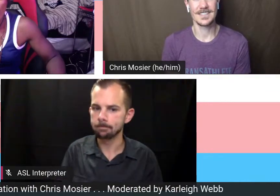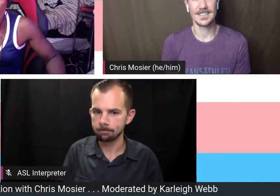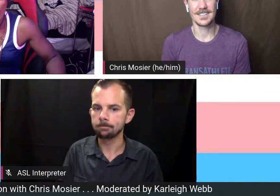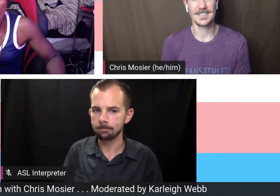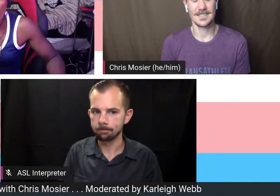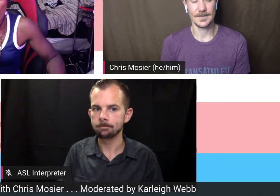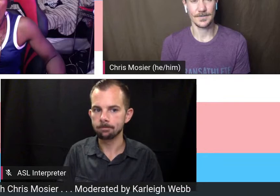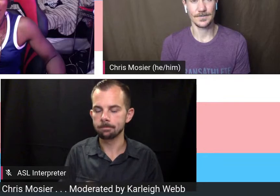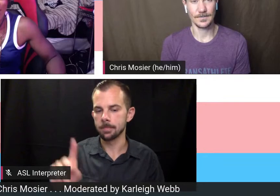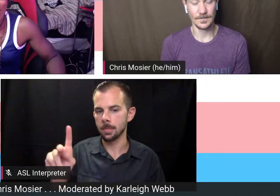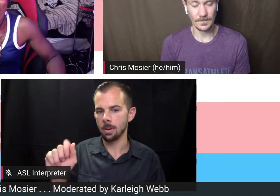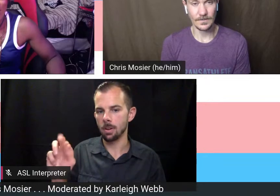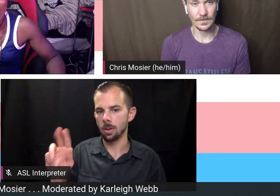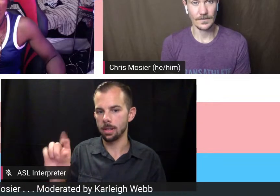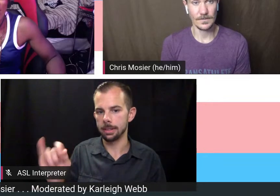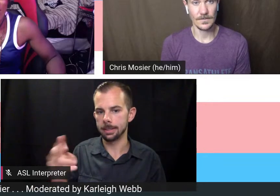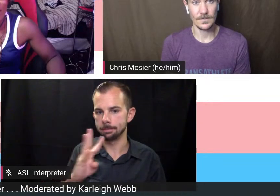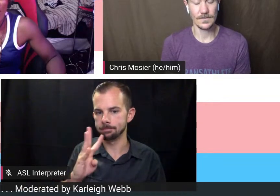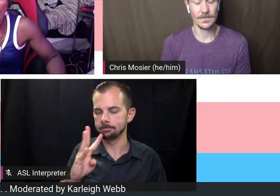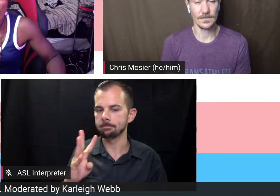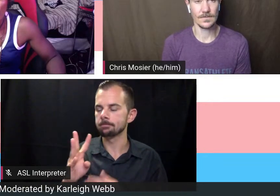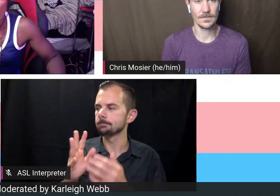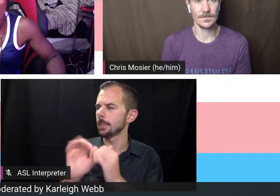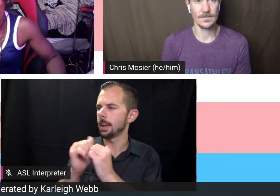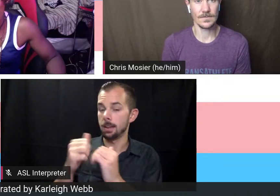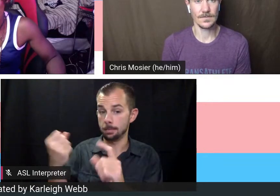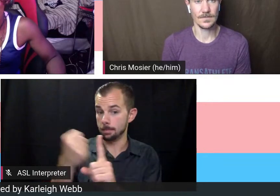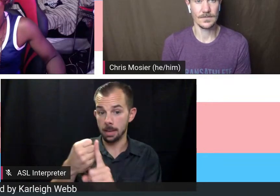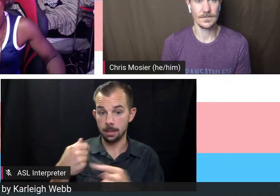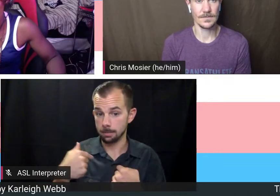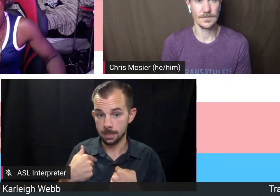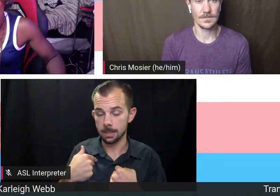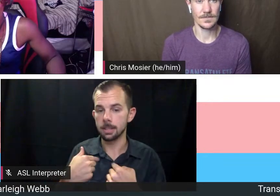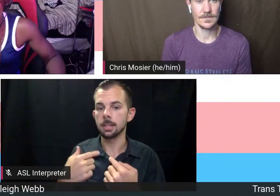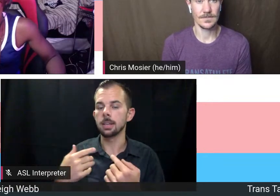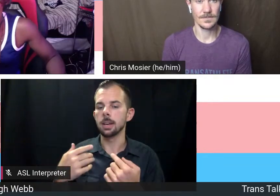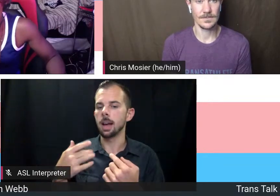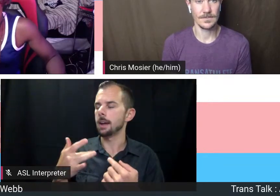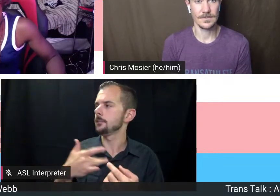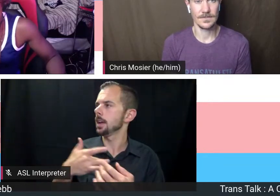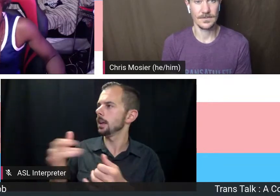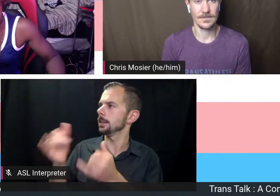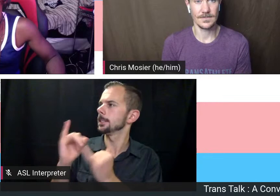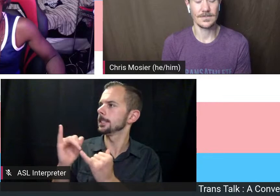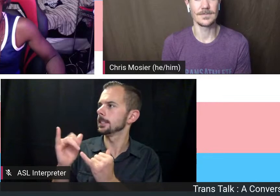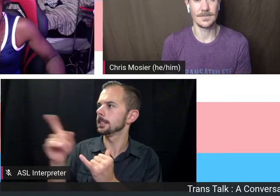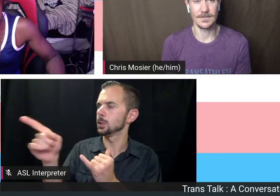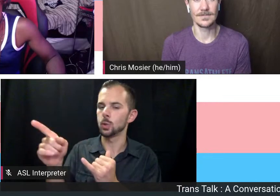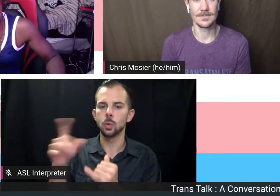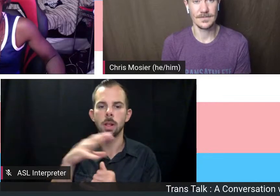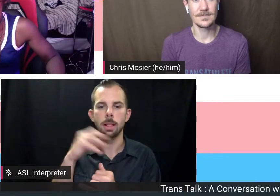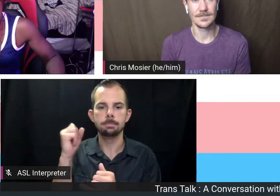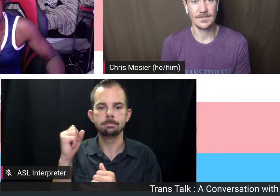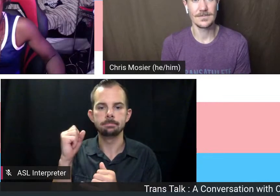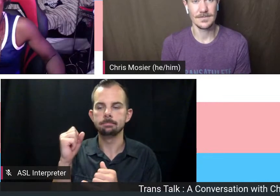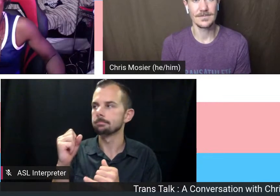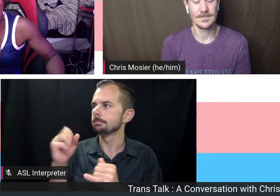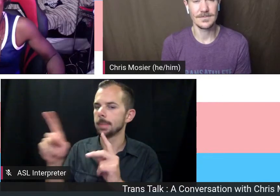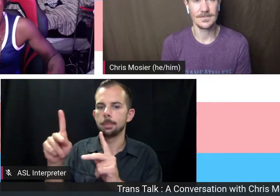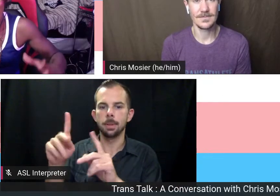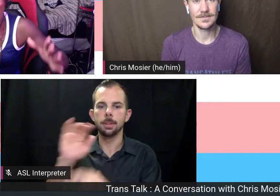the feeling from you that, in a sense, that was your moment of being sick and tired of being sick and tired. Mm-hmm.